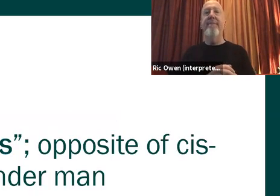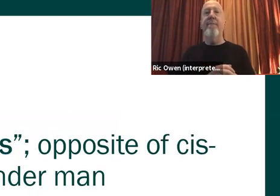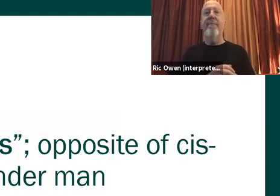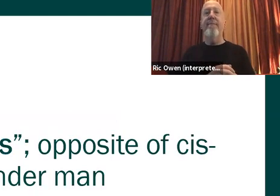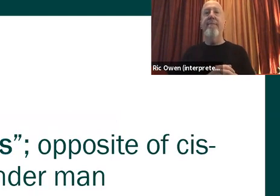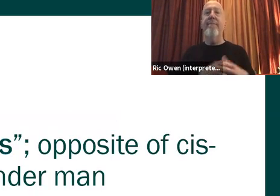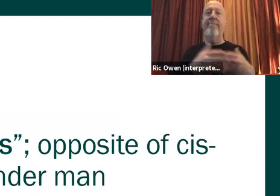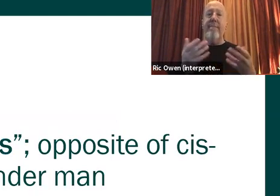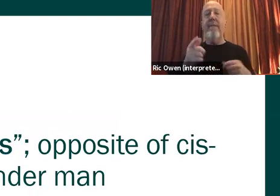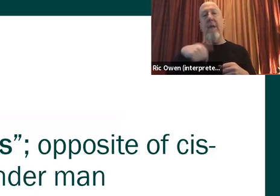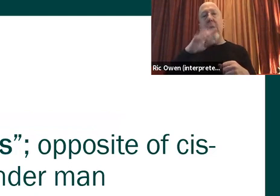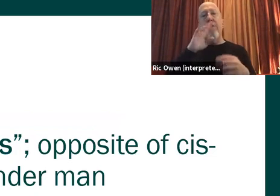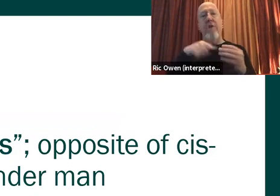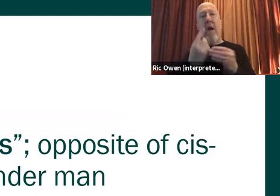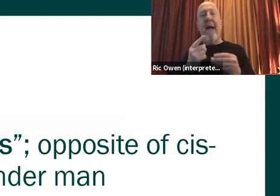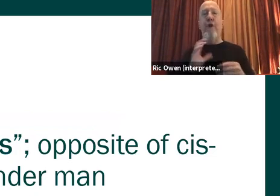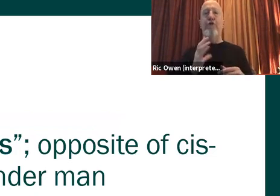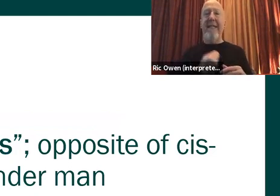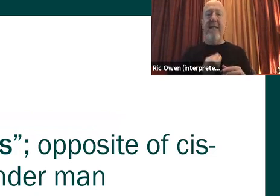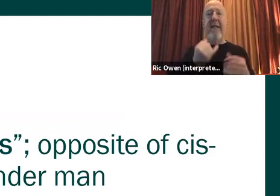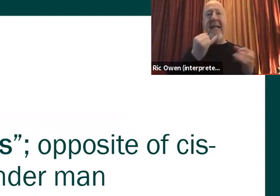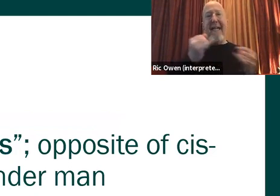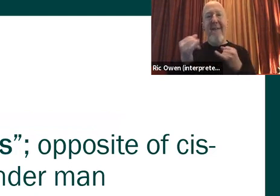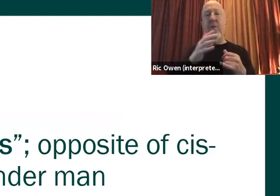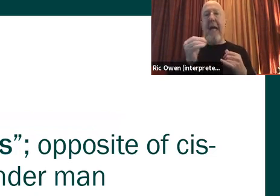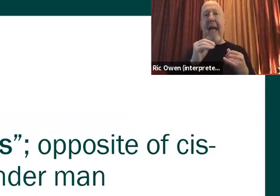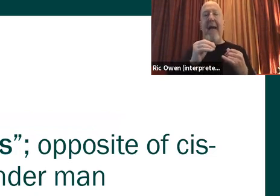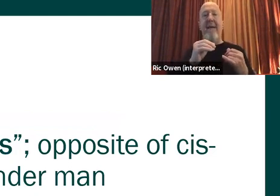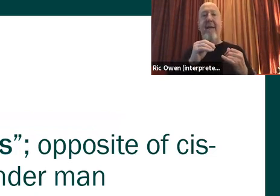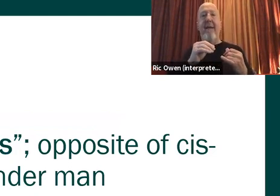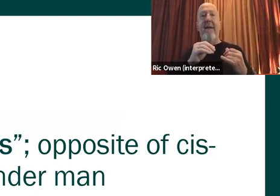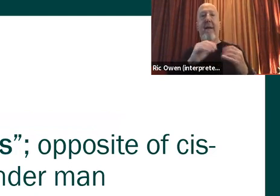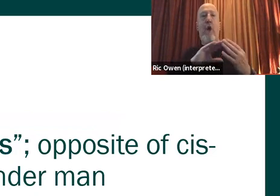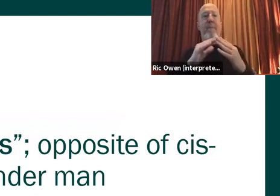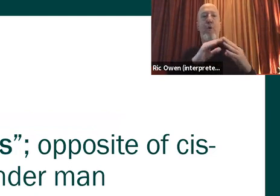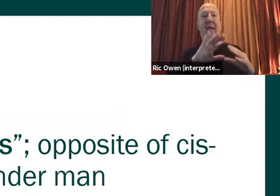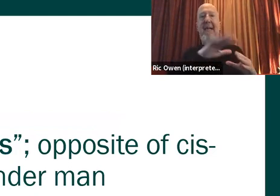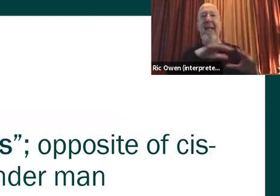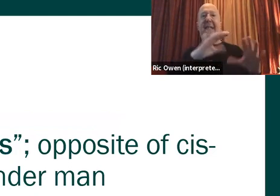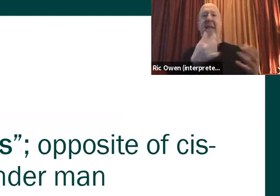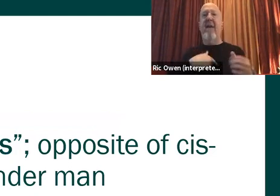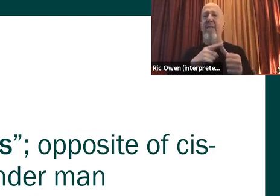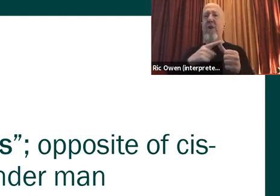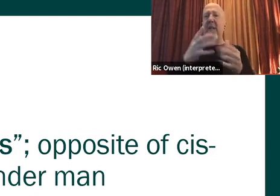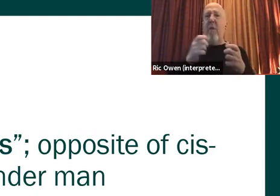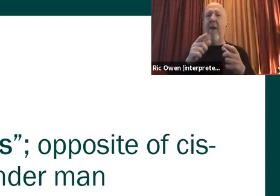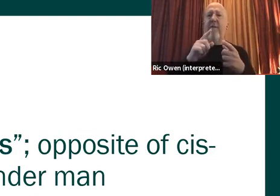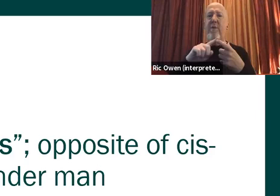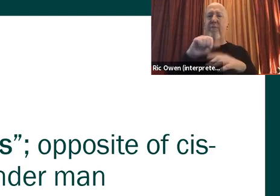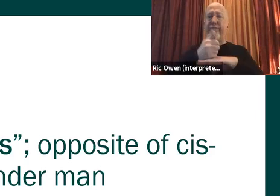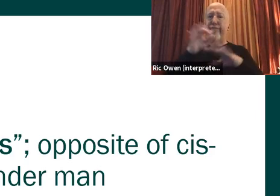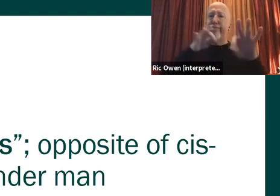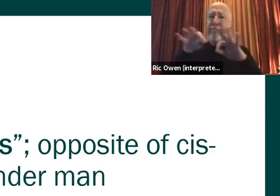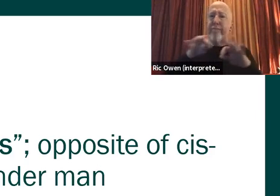And as we're talking about transgender individuals and communities, I quickly wanted to lay the groundwork in terms of